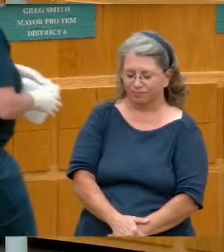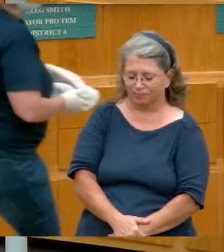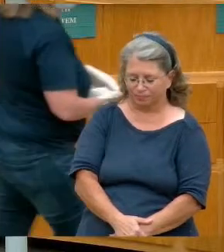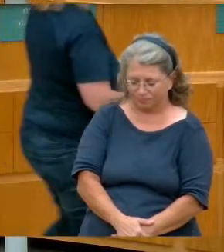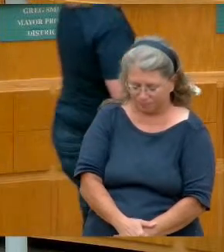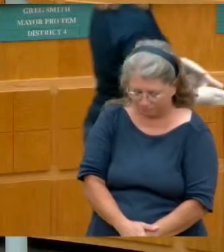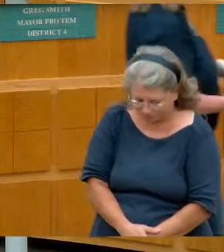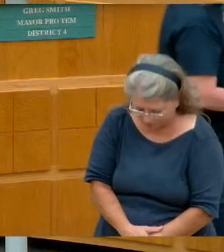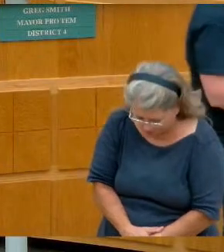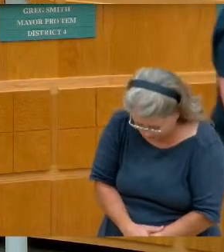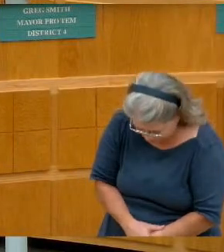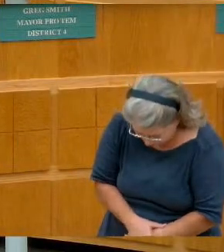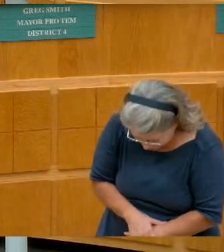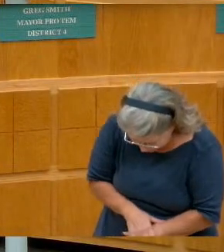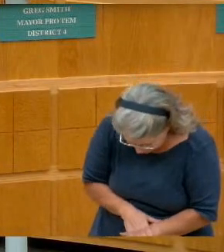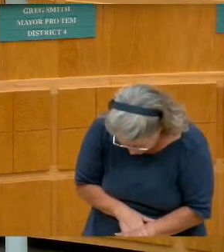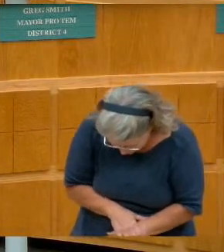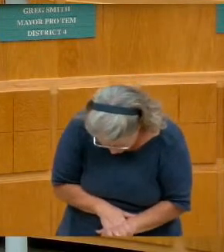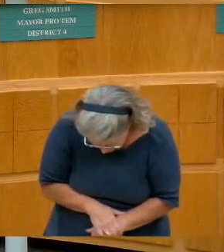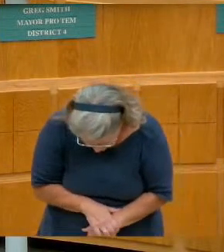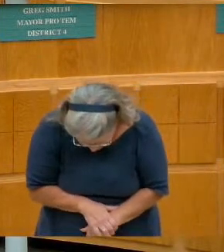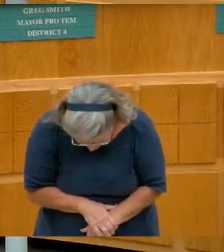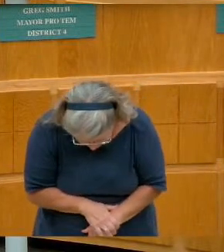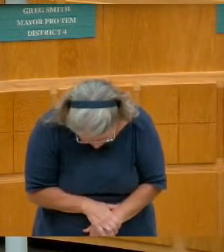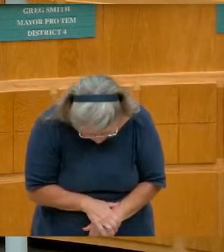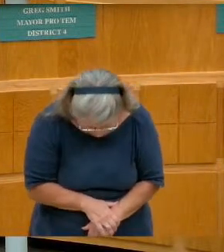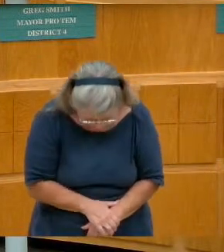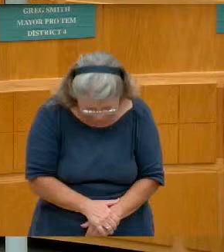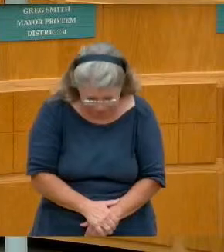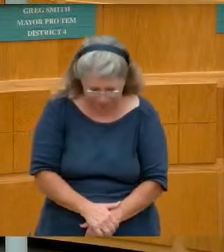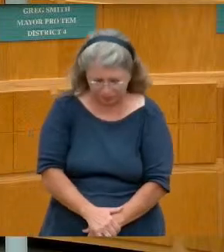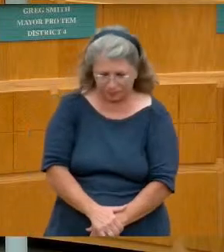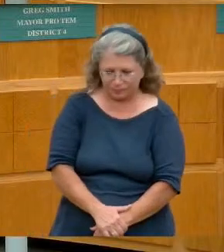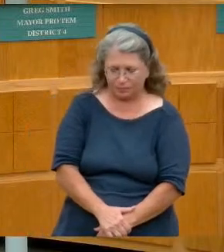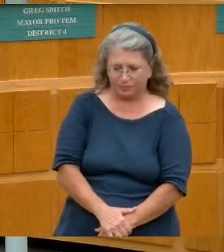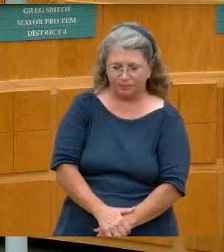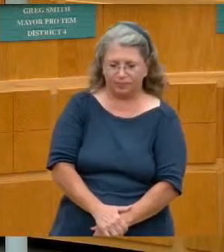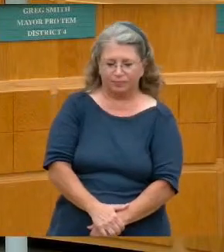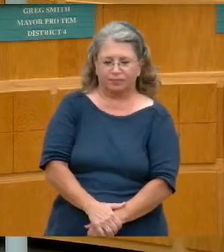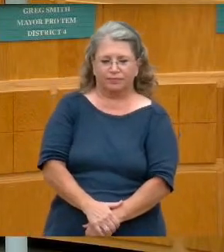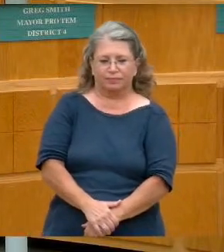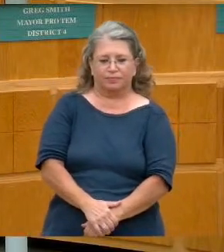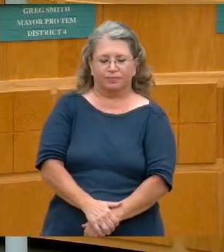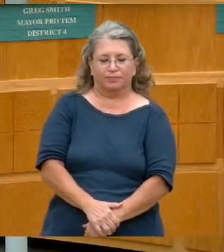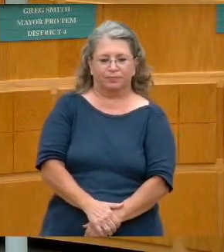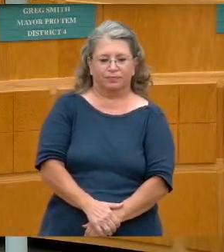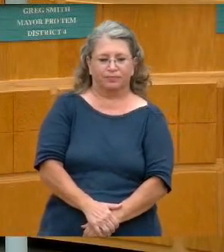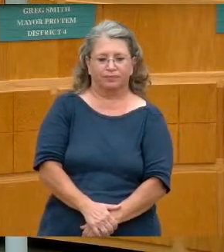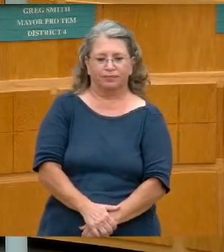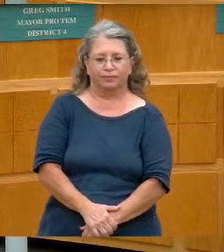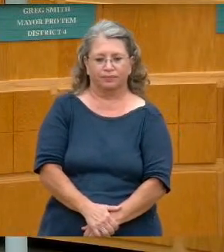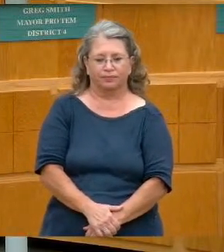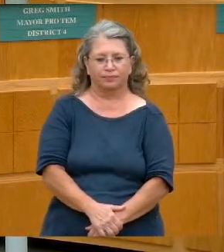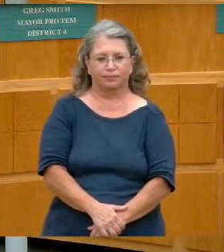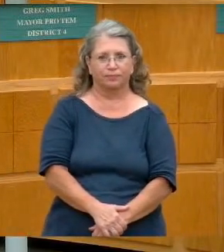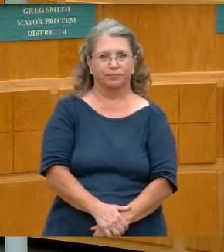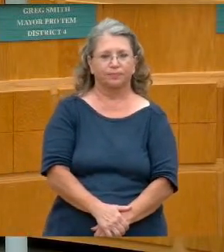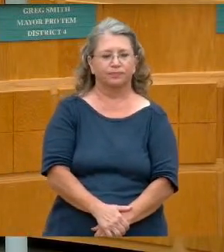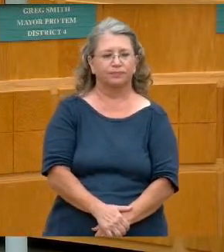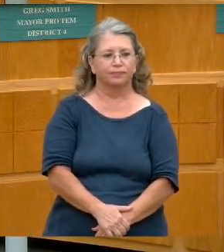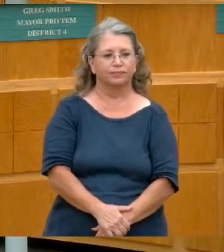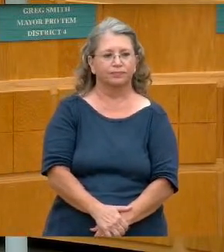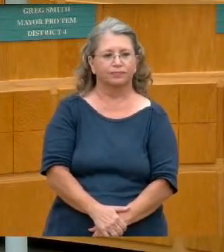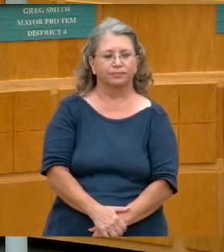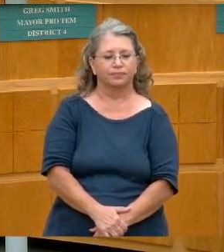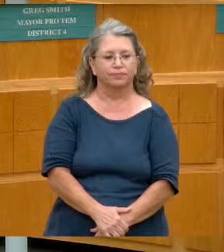que contamos el día de hoy. Le queremos recordar que las cifras también se van a reportar este fin de semana en el sitio de internet de la ciudad, que cuenta con toda la